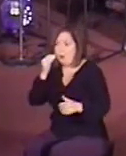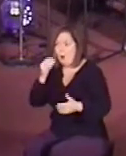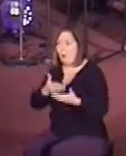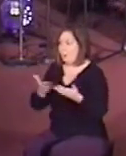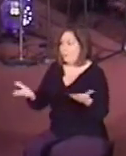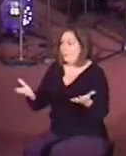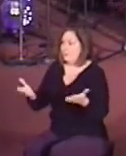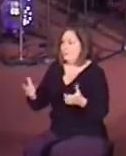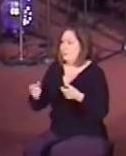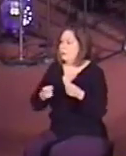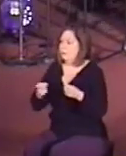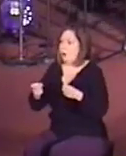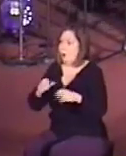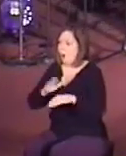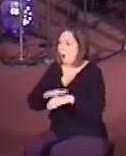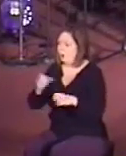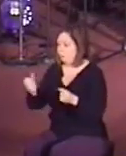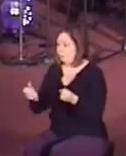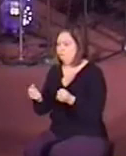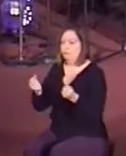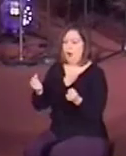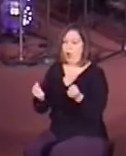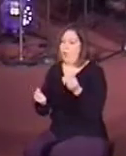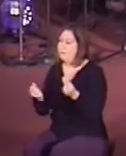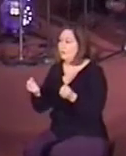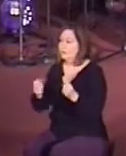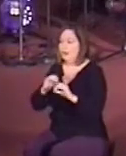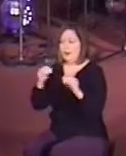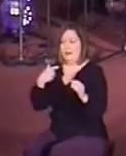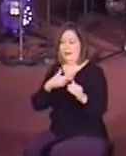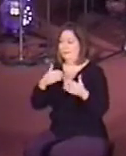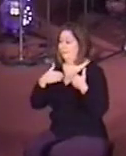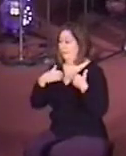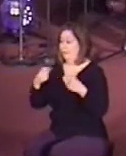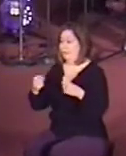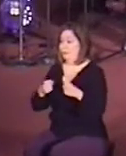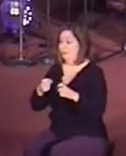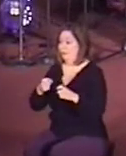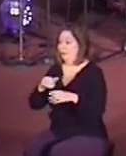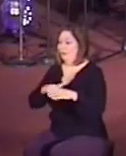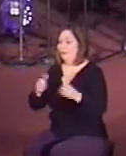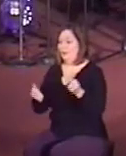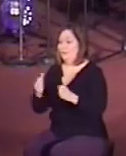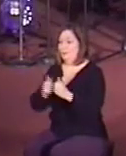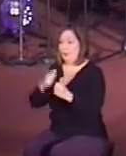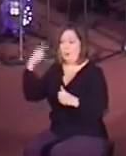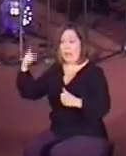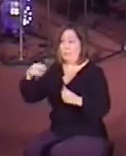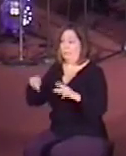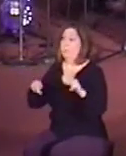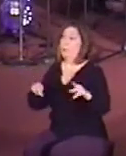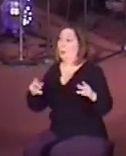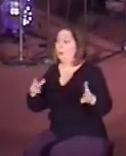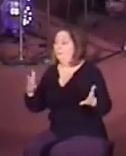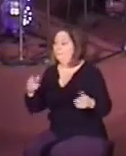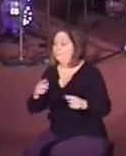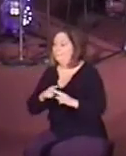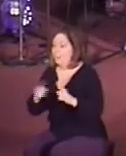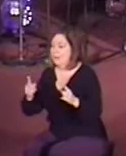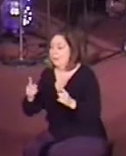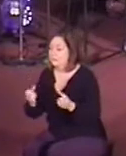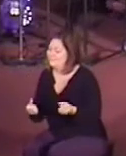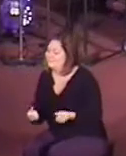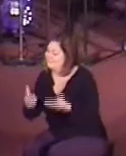We like to be in control on the road. None of us are in control when it comes to driving with crazy people. But there are so